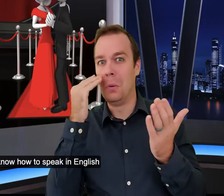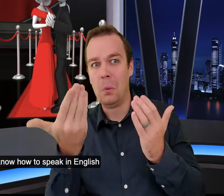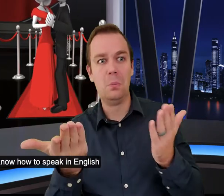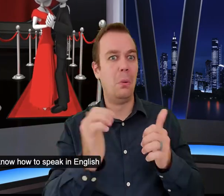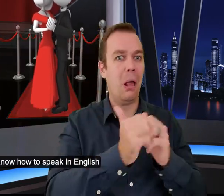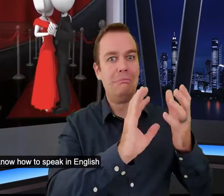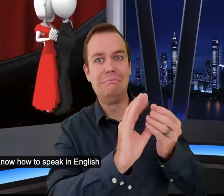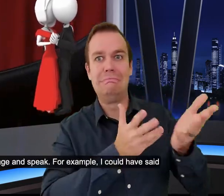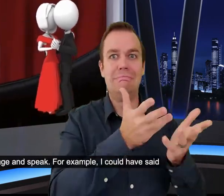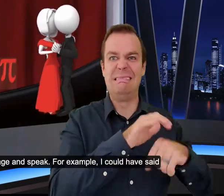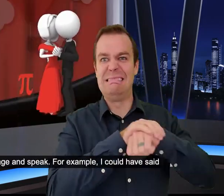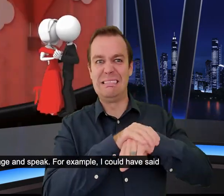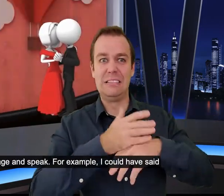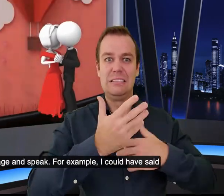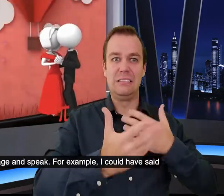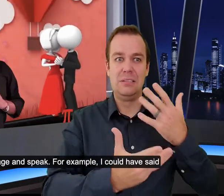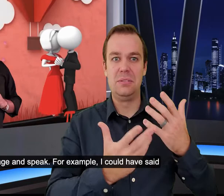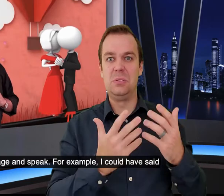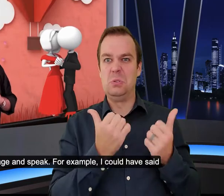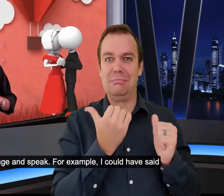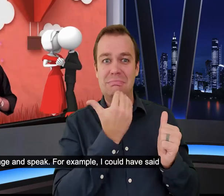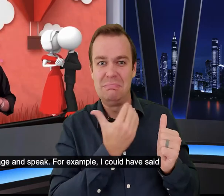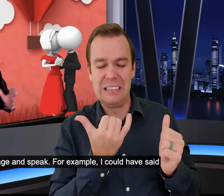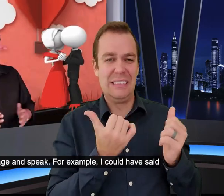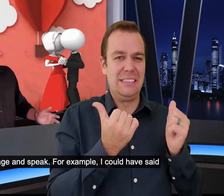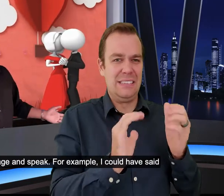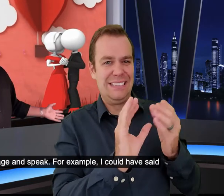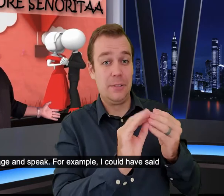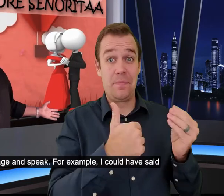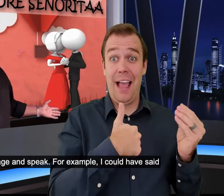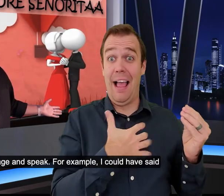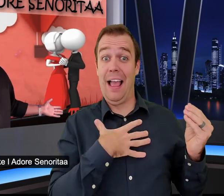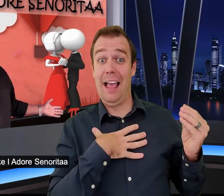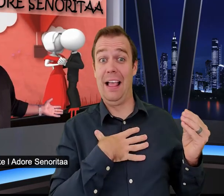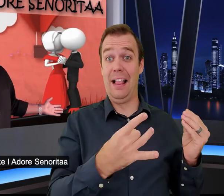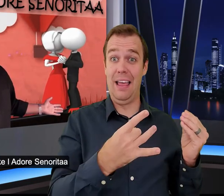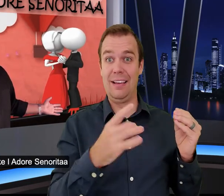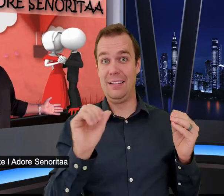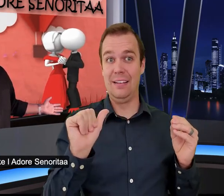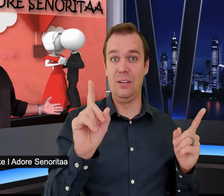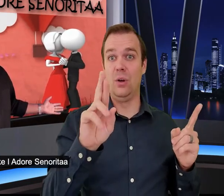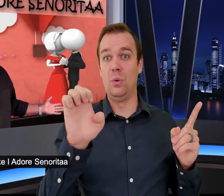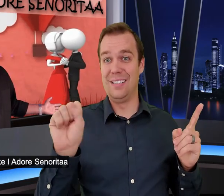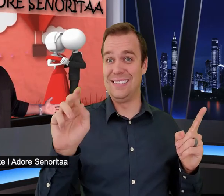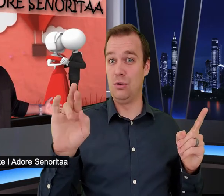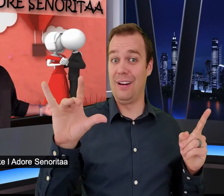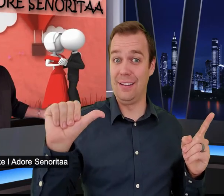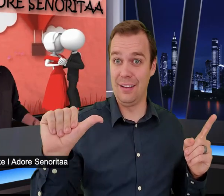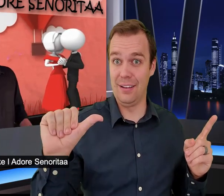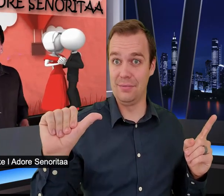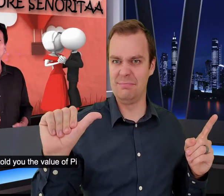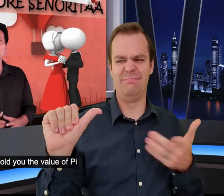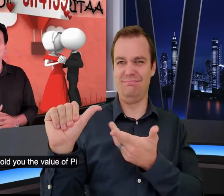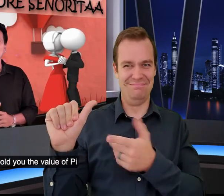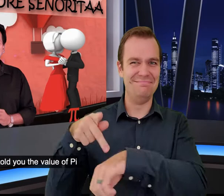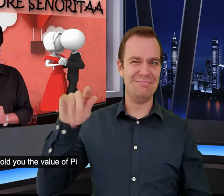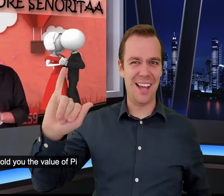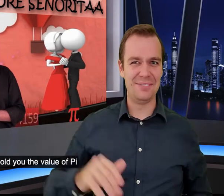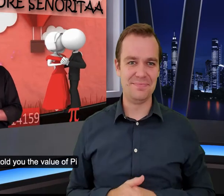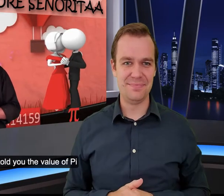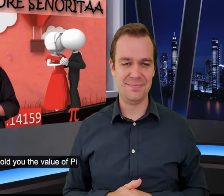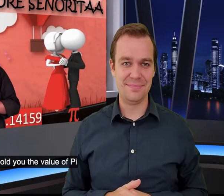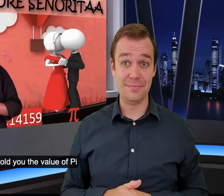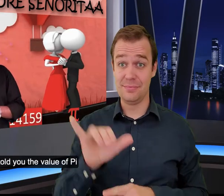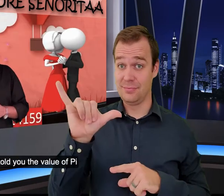kaise bolte the, kya bolte the, kaise bhi bolke. Jaise maine bol diya, you, I like, I adore, senorita. I've just told you the value of